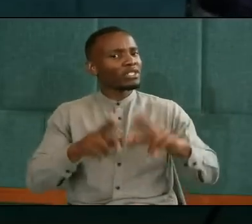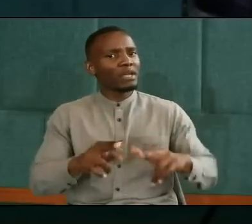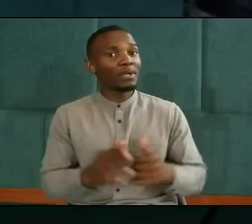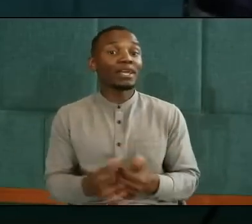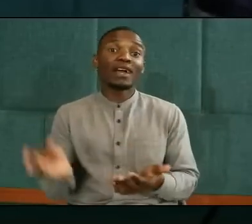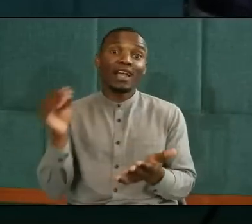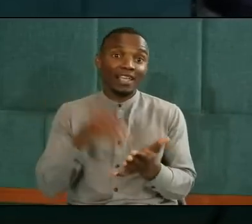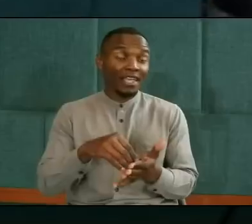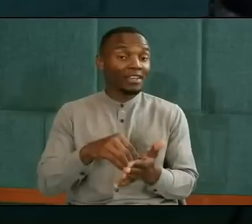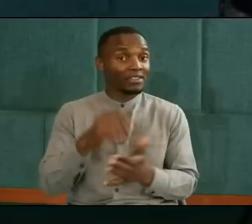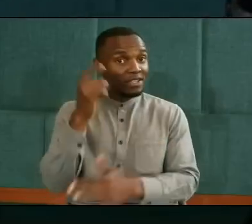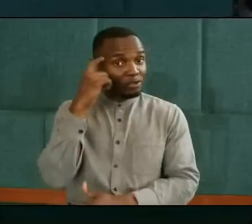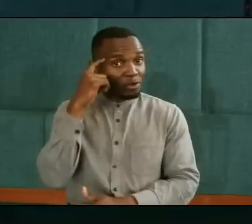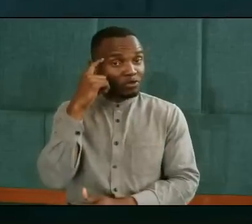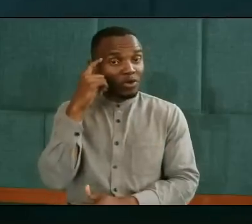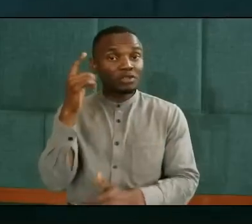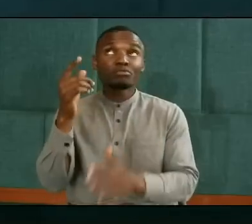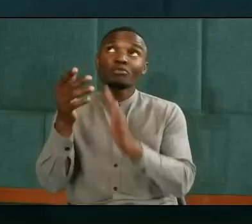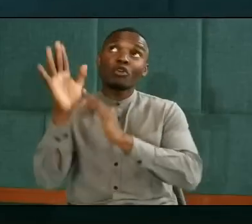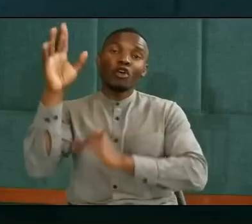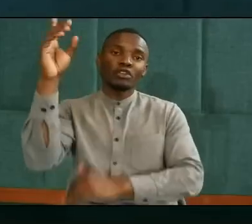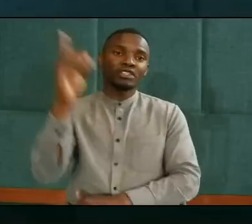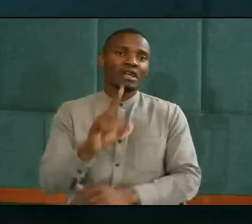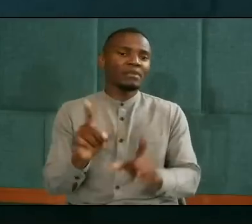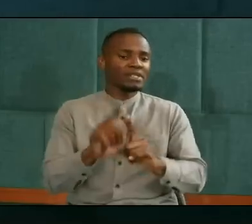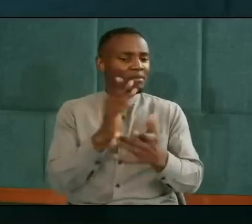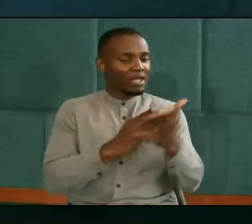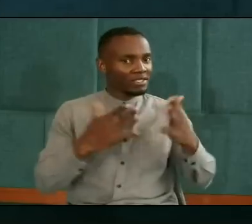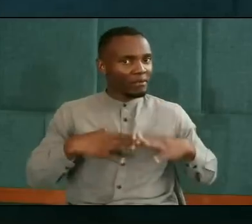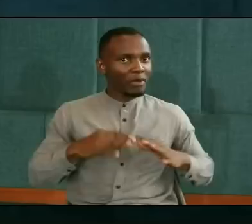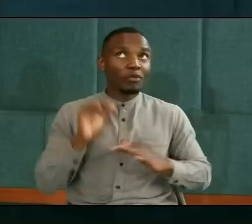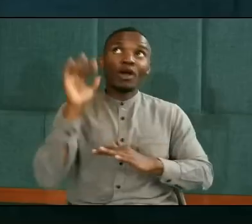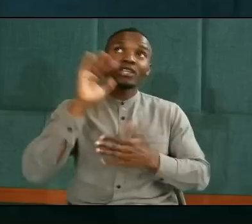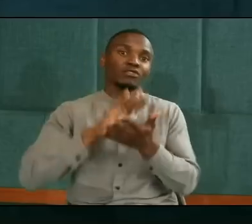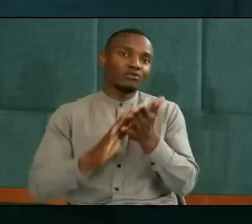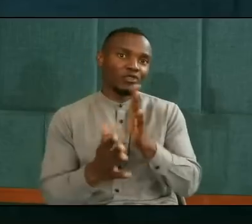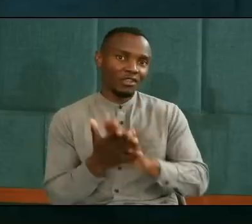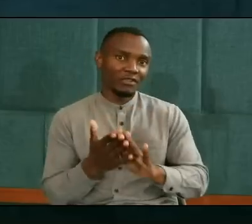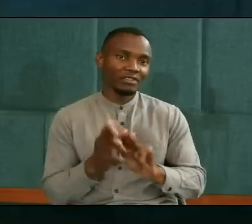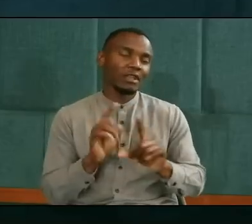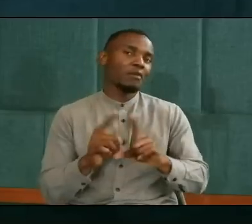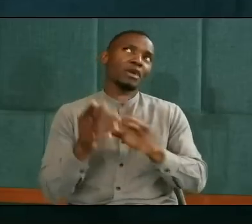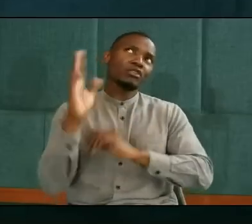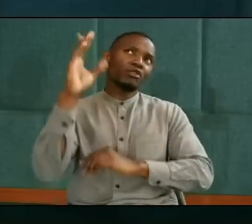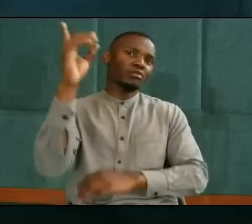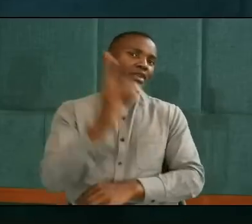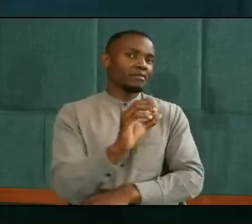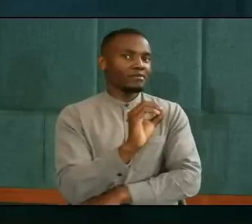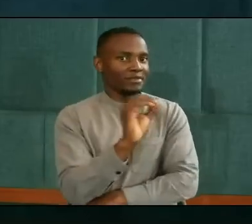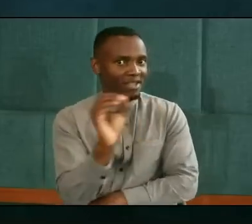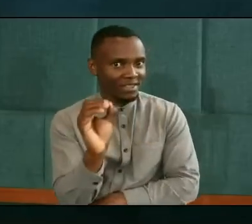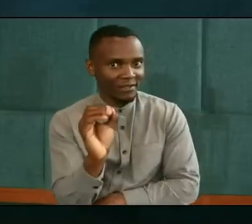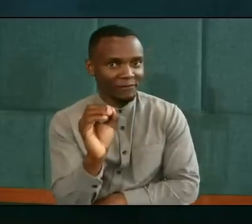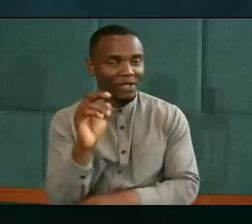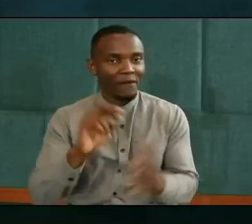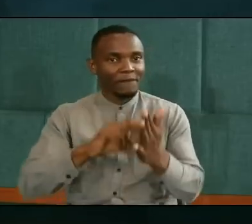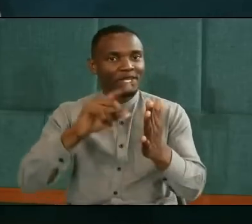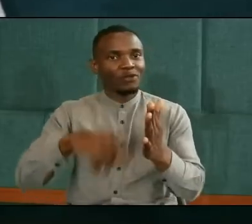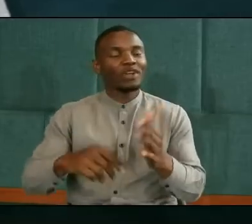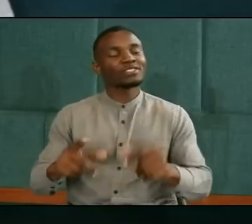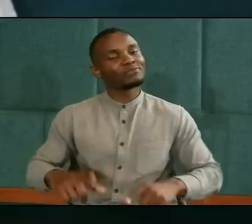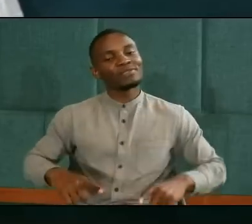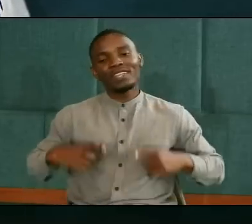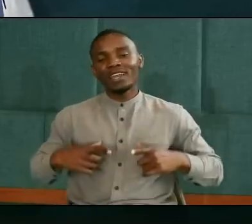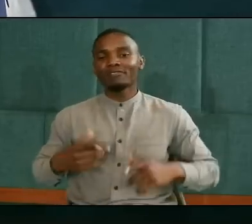again? They felt that God is coming, and some people repented. Well, no God came, so